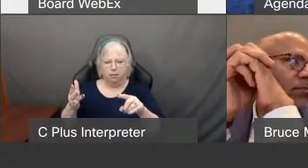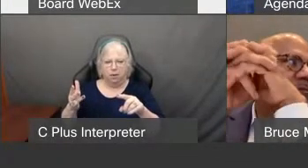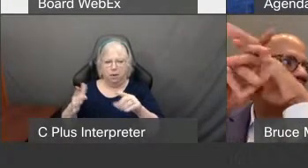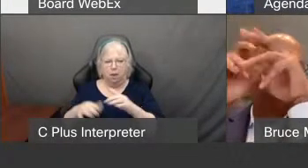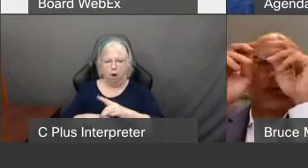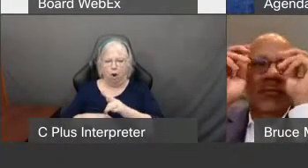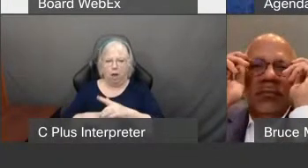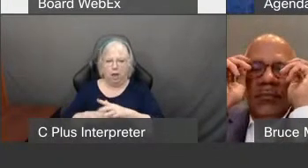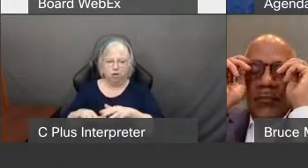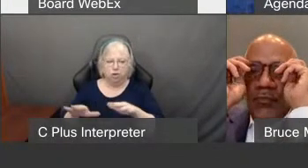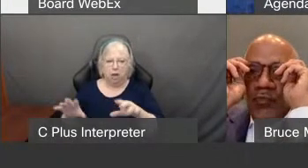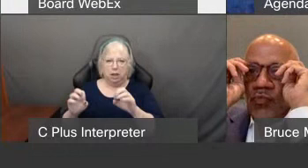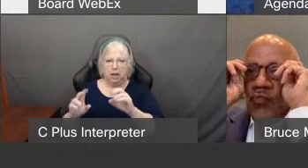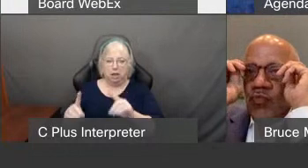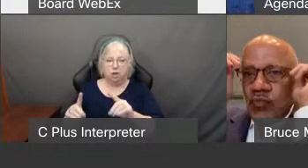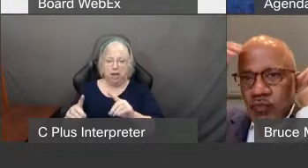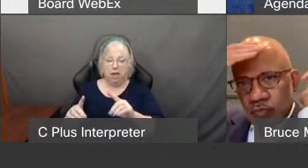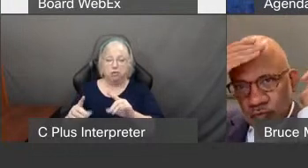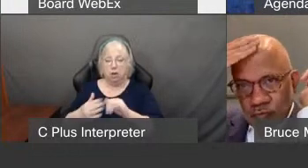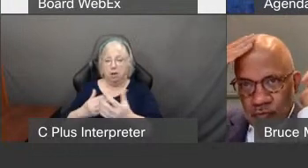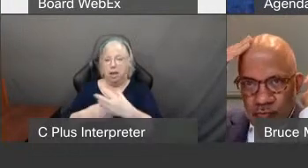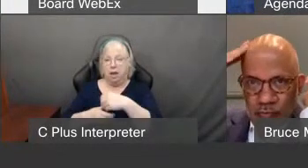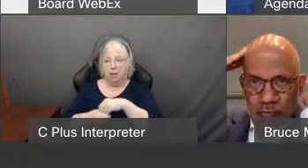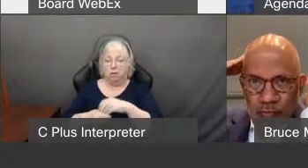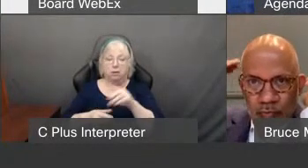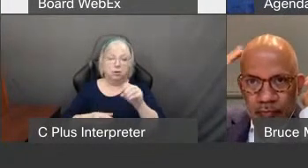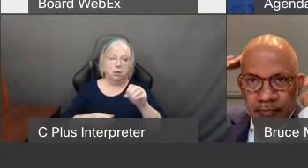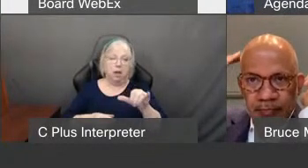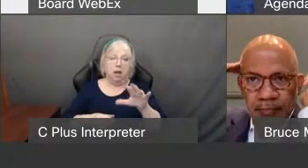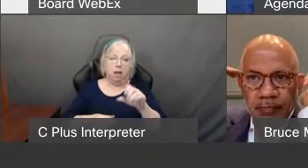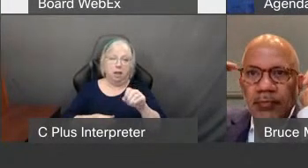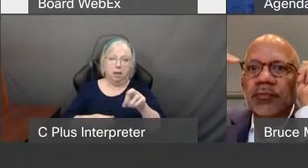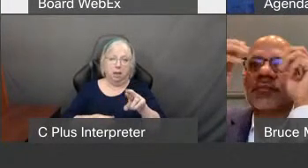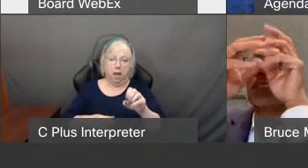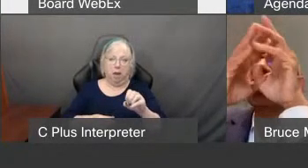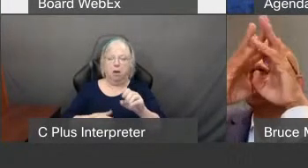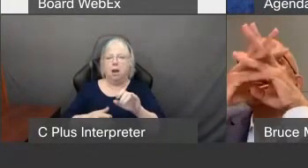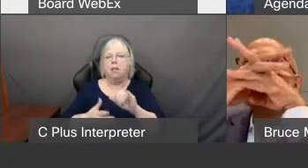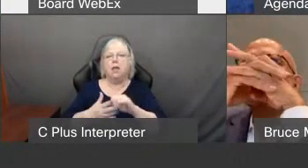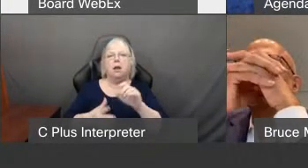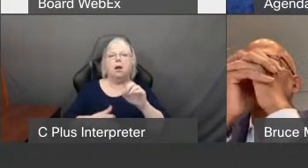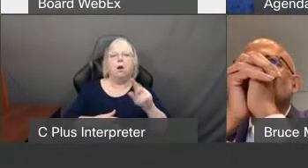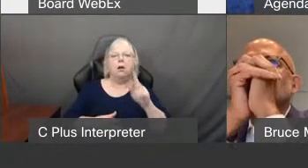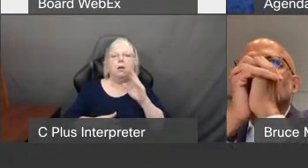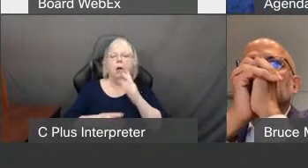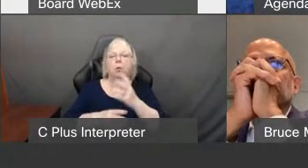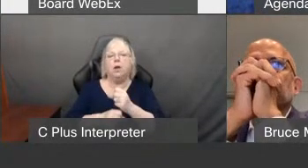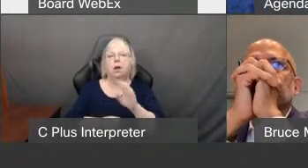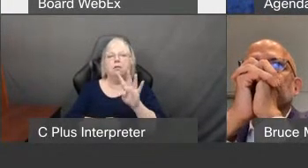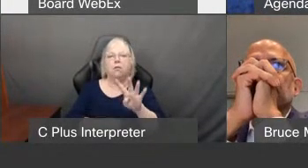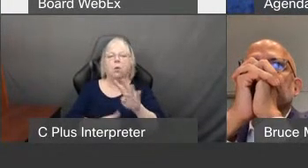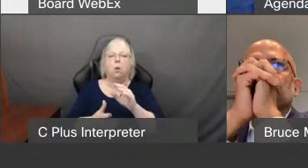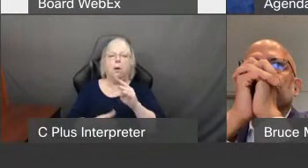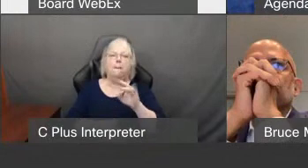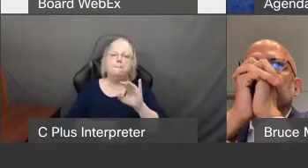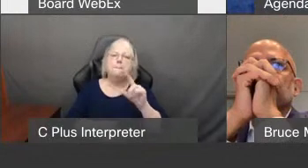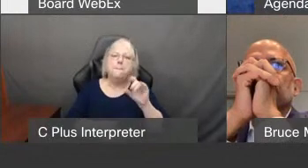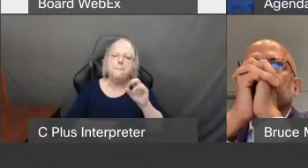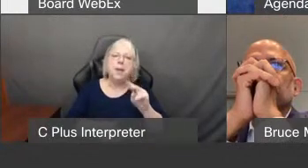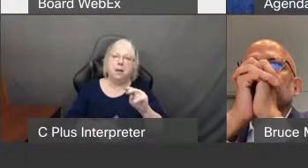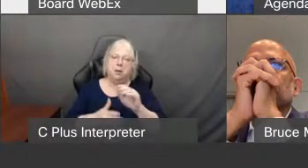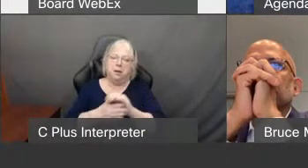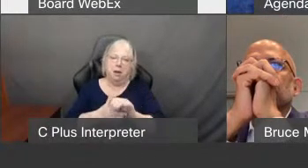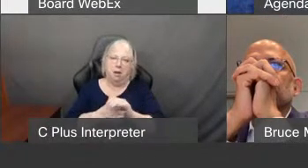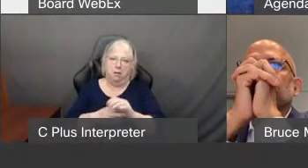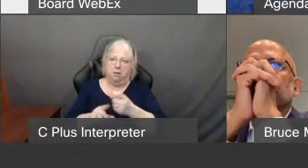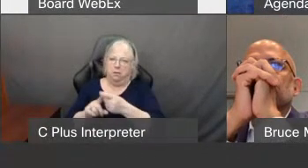early childhood education, which includes daycares, and that Arkansas would get $4 billion out of that money